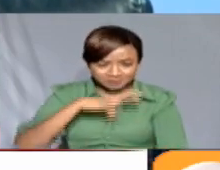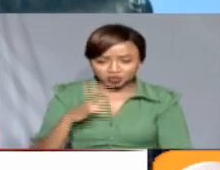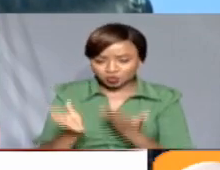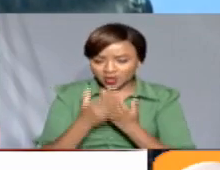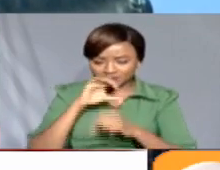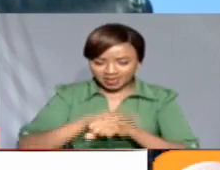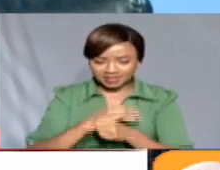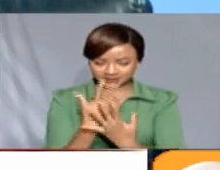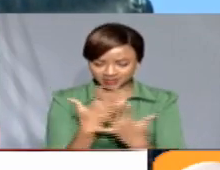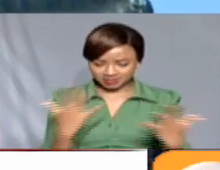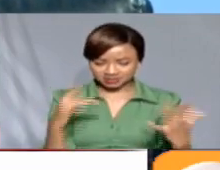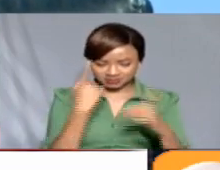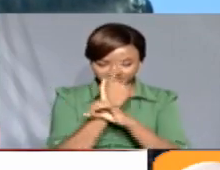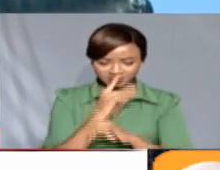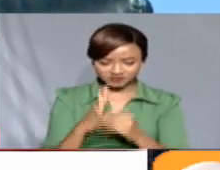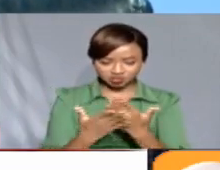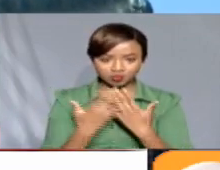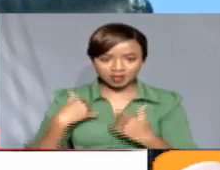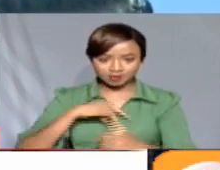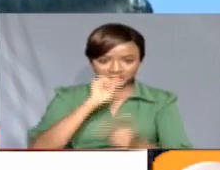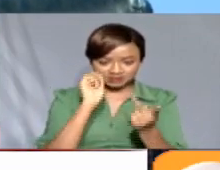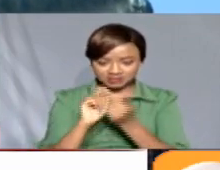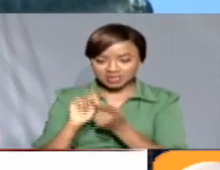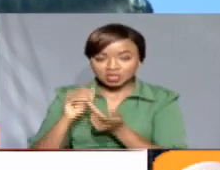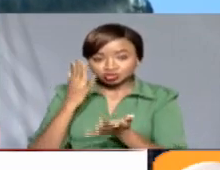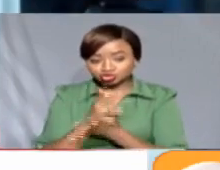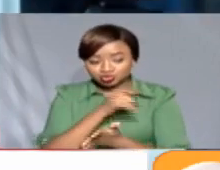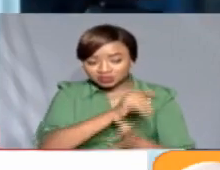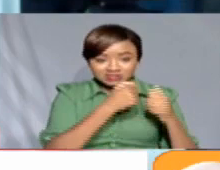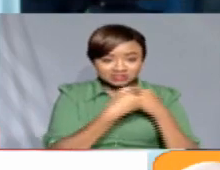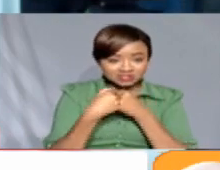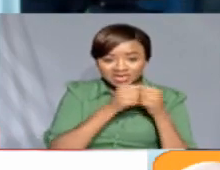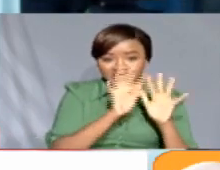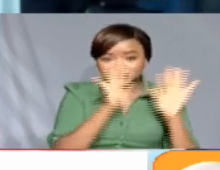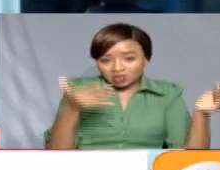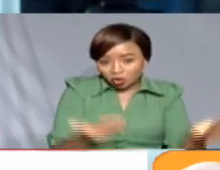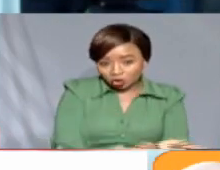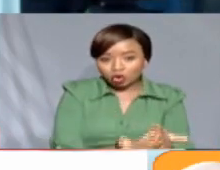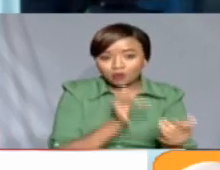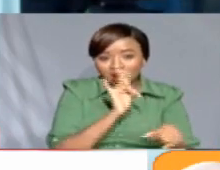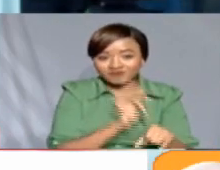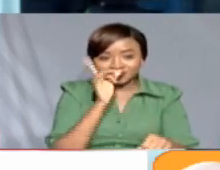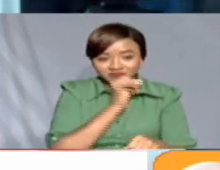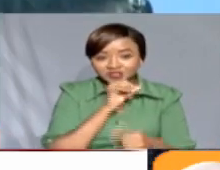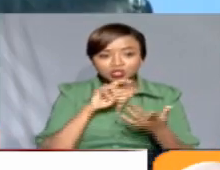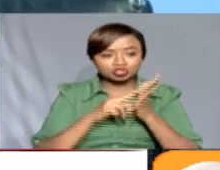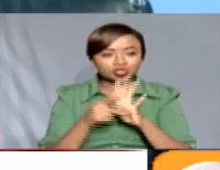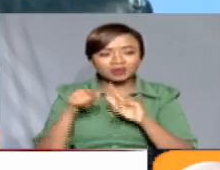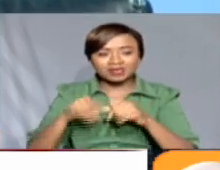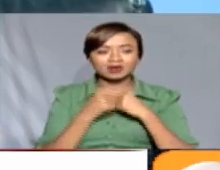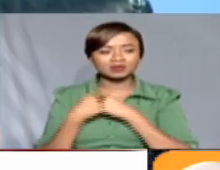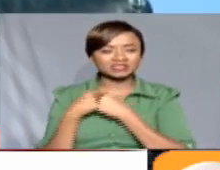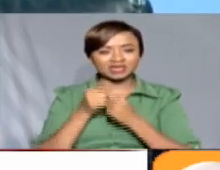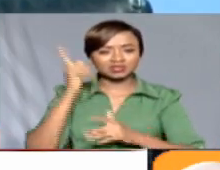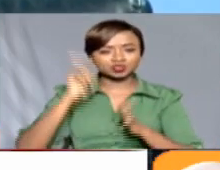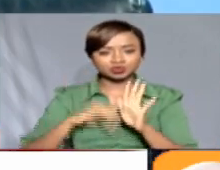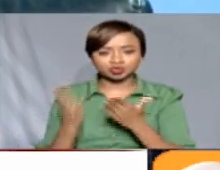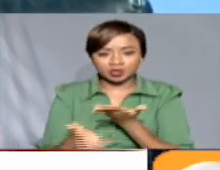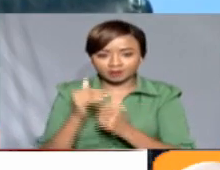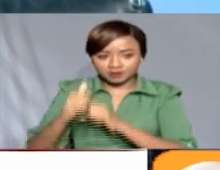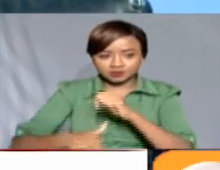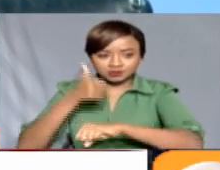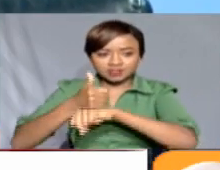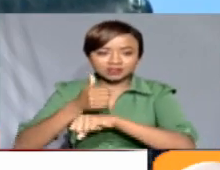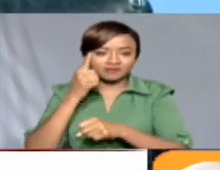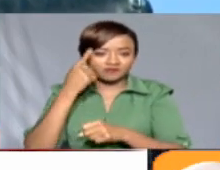need. And considering this is a global problem, the demand is high everywhere. How difficult has it been to set up the capacity and the equipment needed here